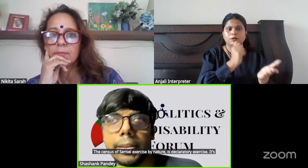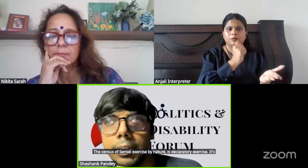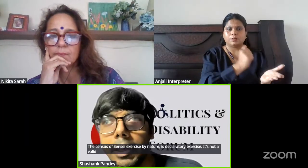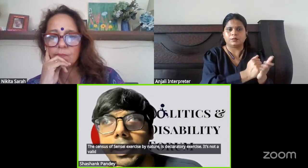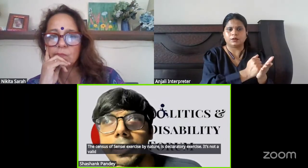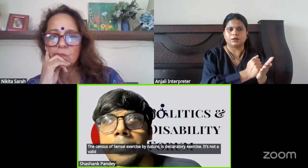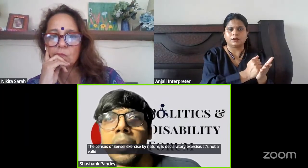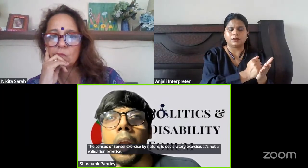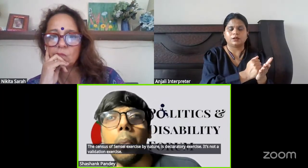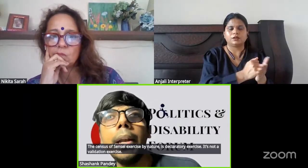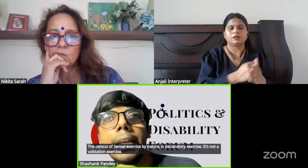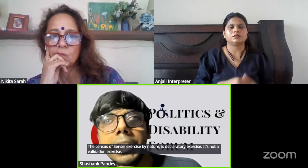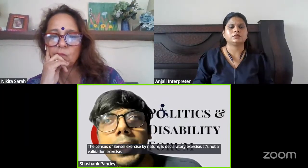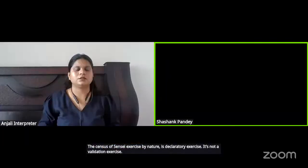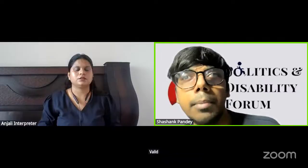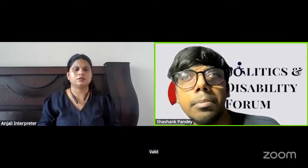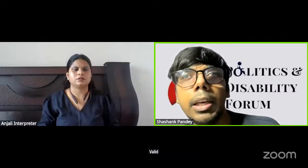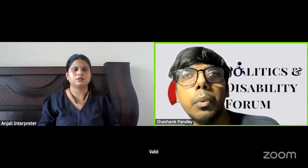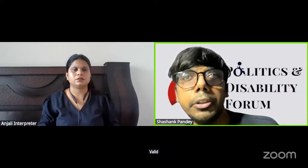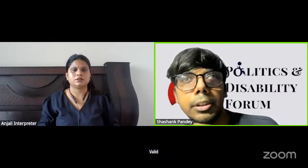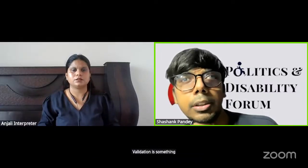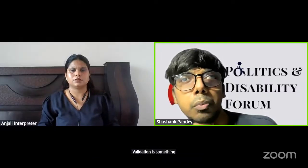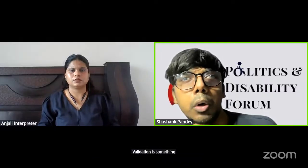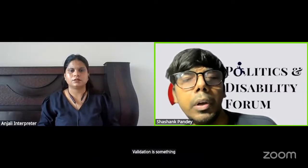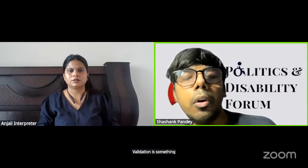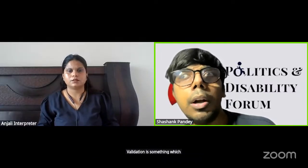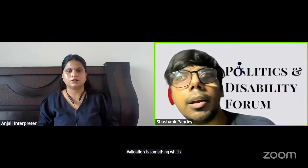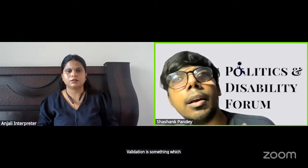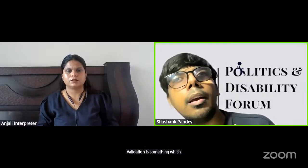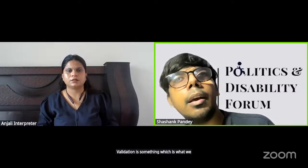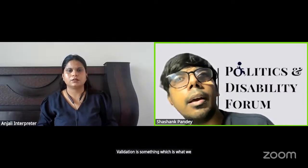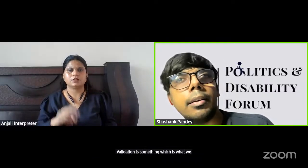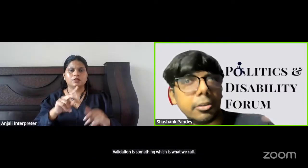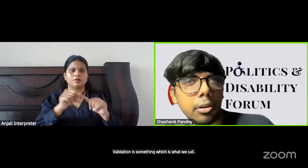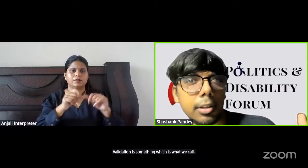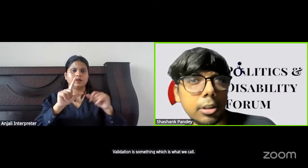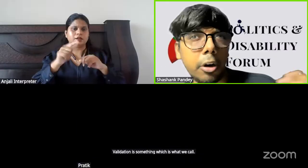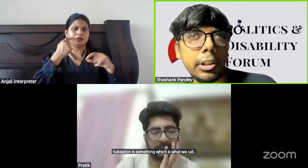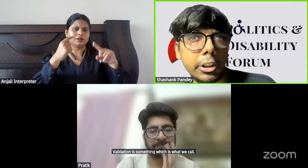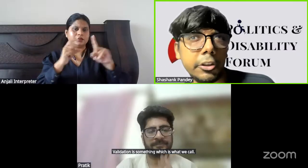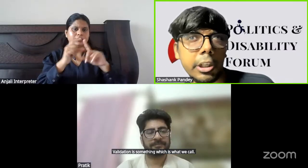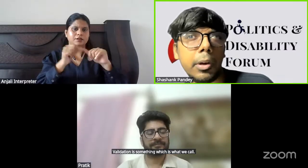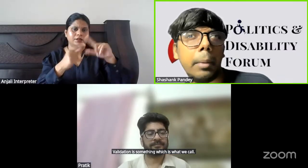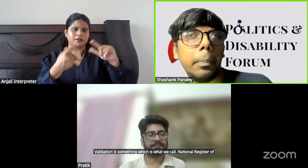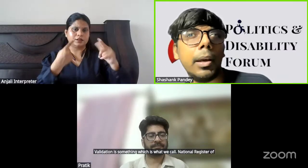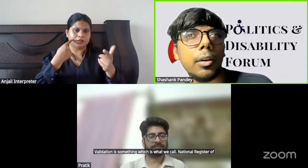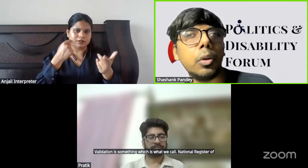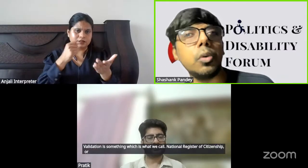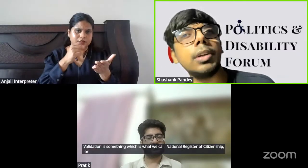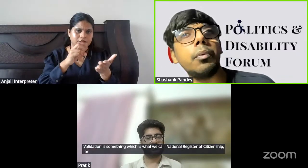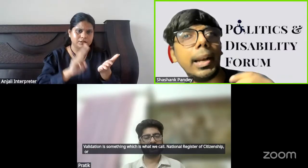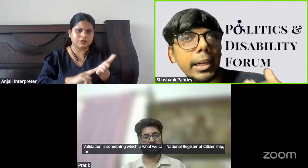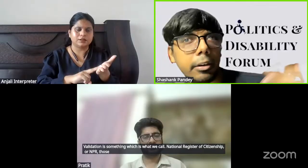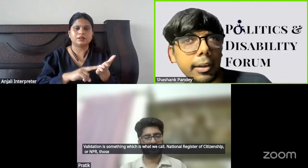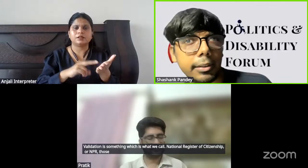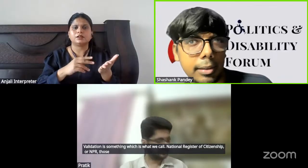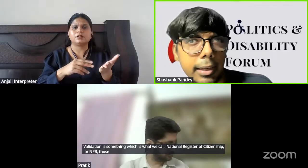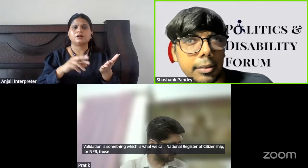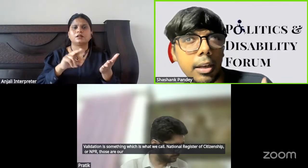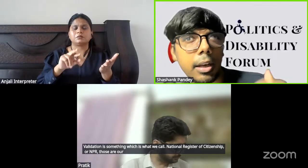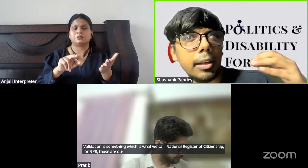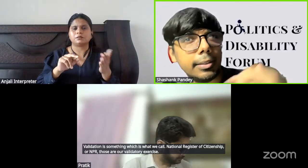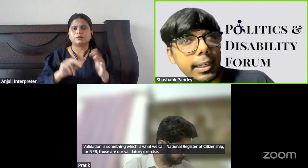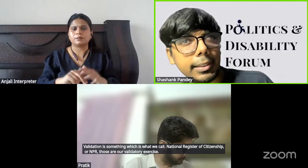validation exercise. Validation is something which is what we call National Register of Citizenship or NPR. Those are validatory